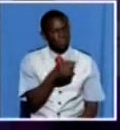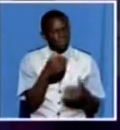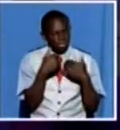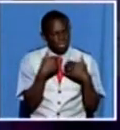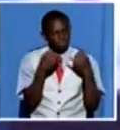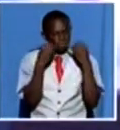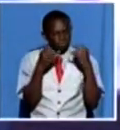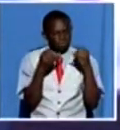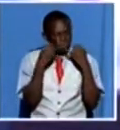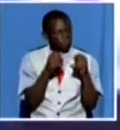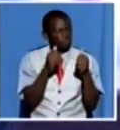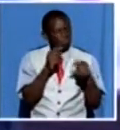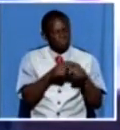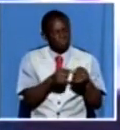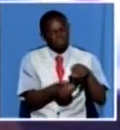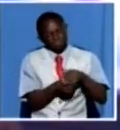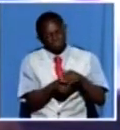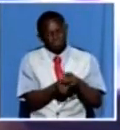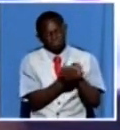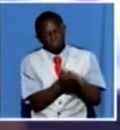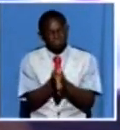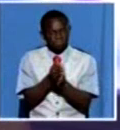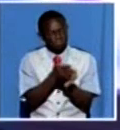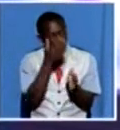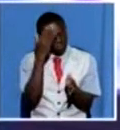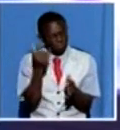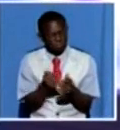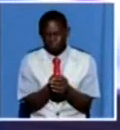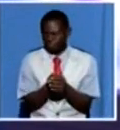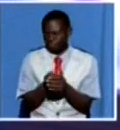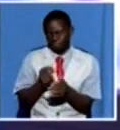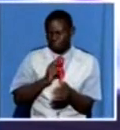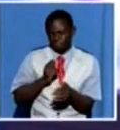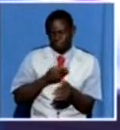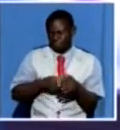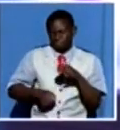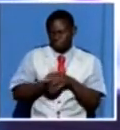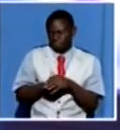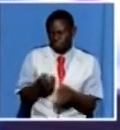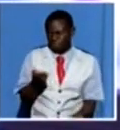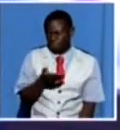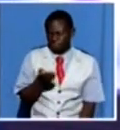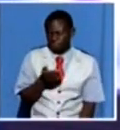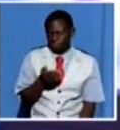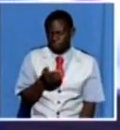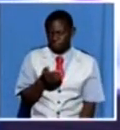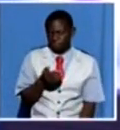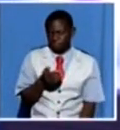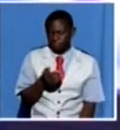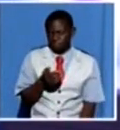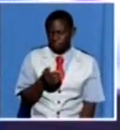not firefighting. Are you hiding something? Nothing. And that's why I said when the people question and what